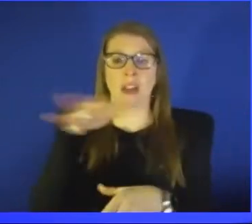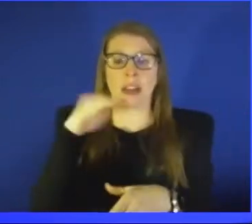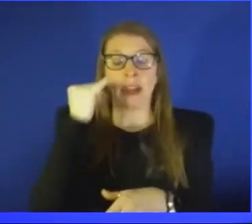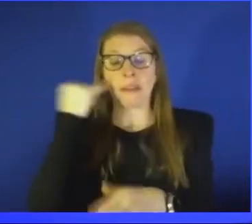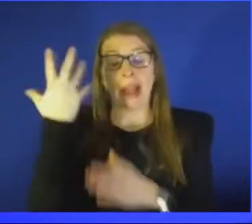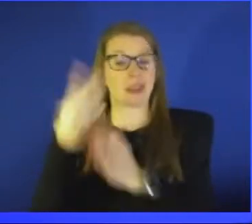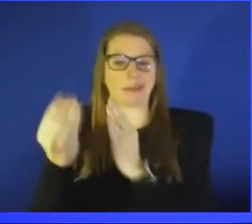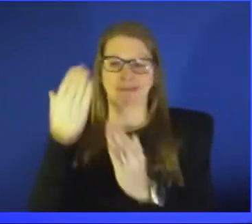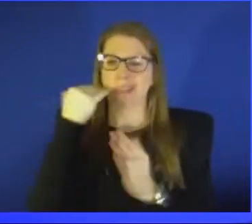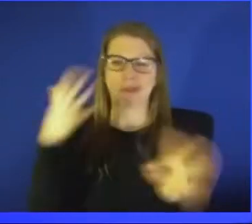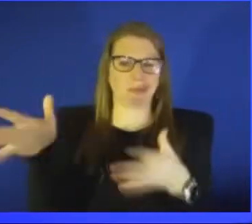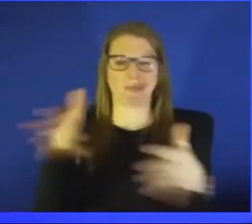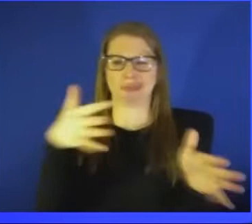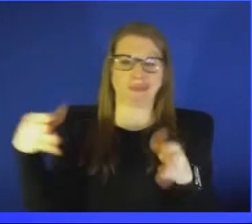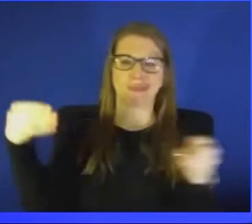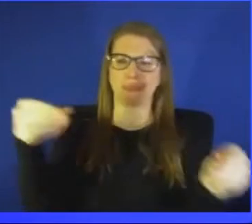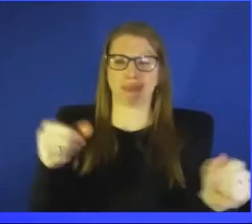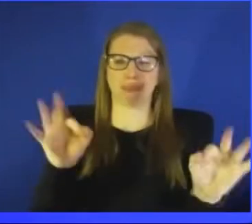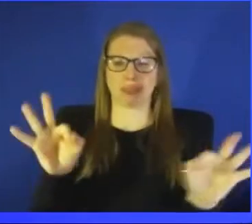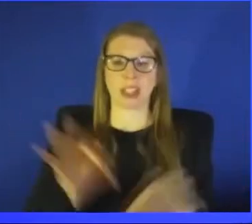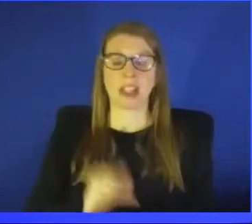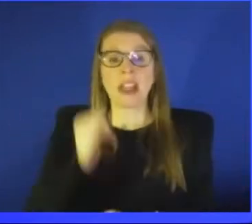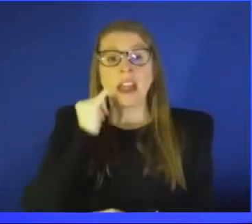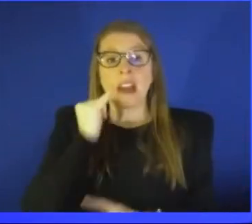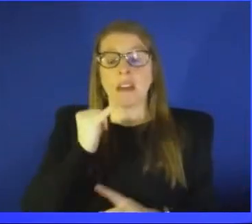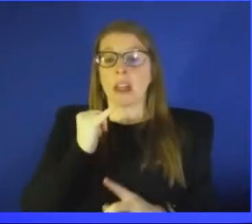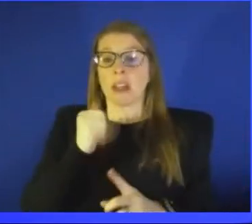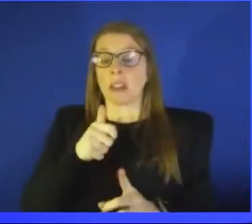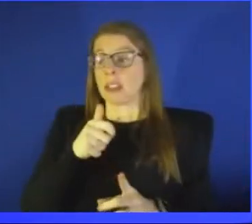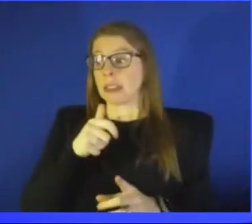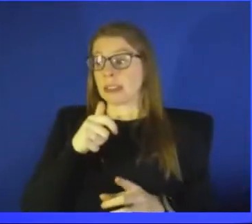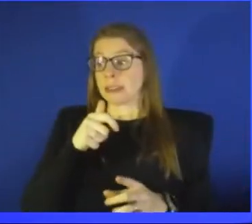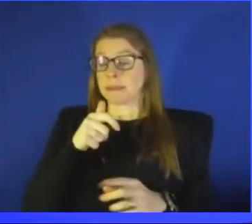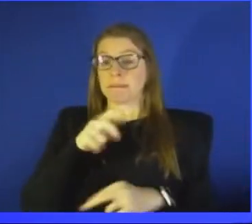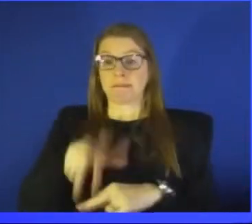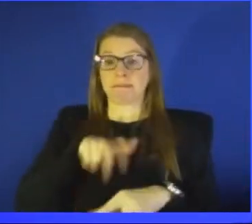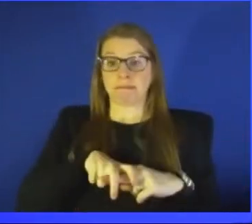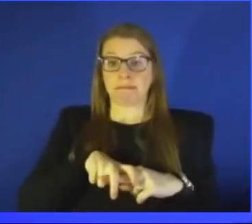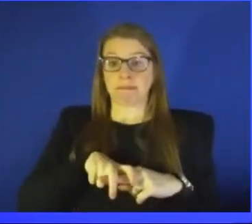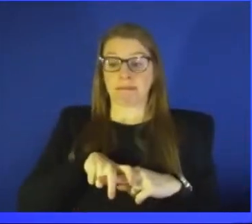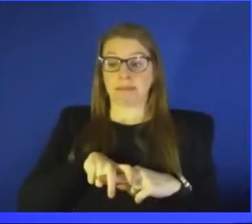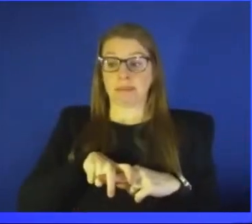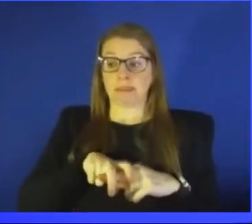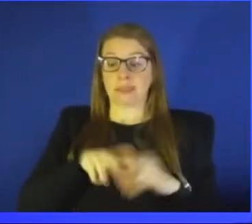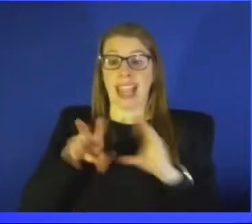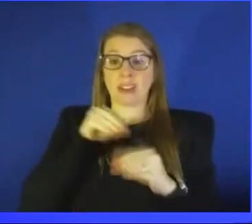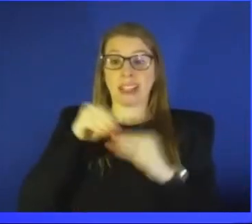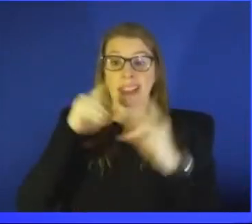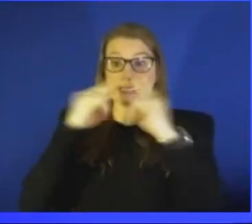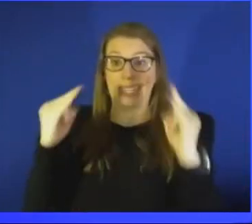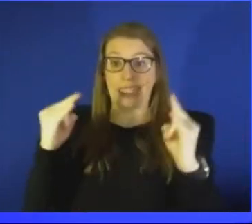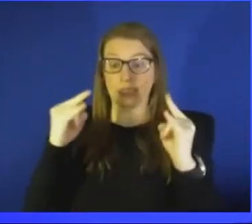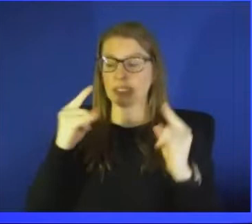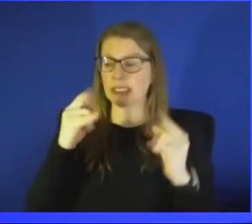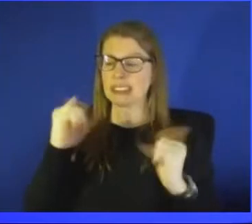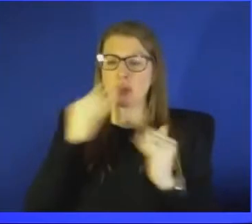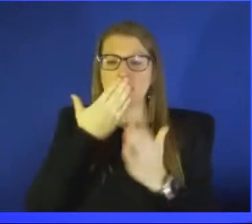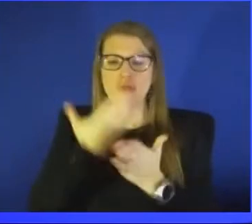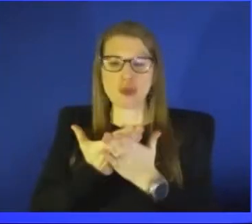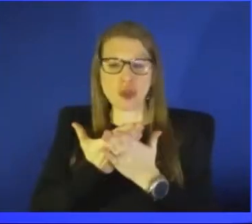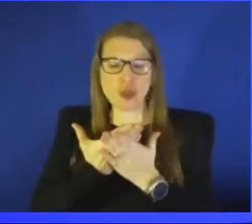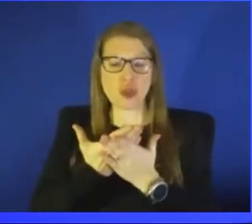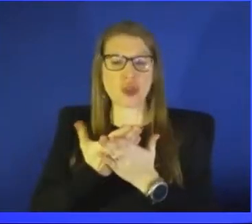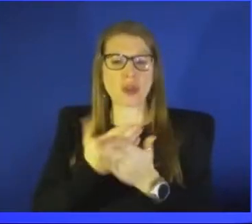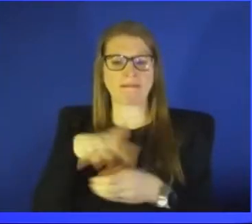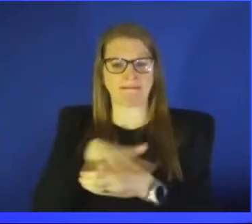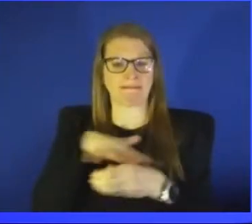places have, like if you were to sit down and eat, under tents and things like that, those are still very well ventilated areas. But if you're doing